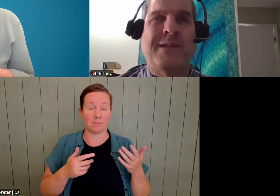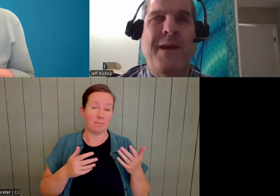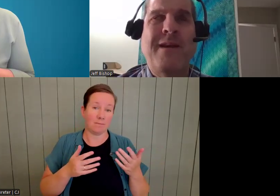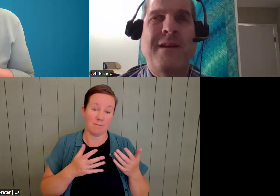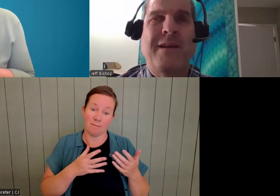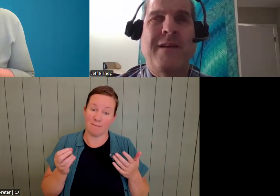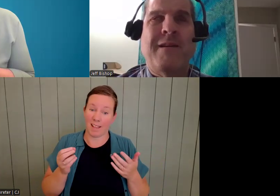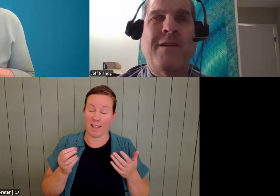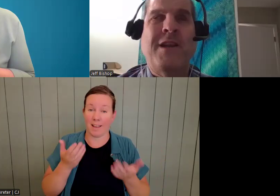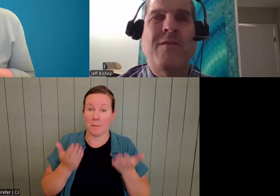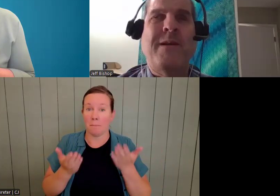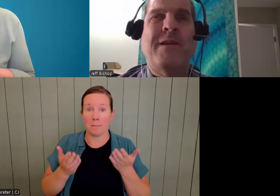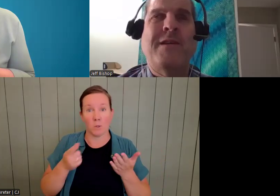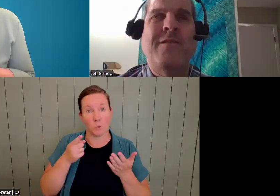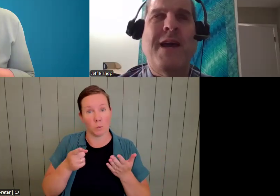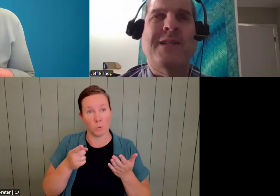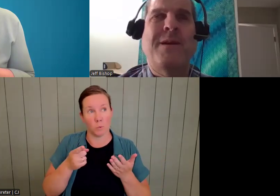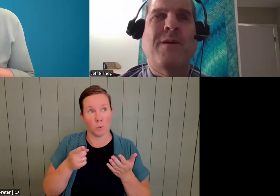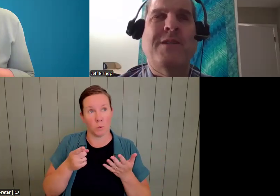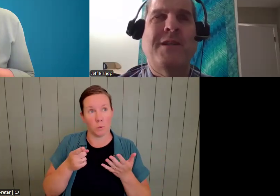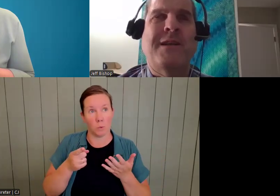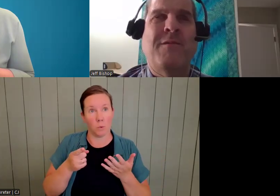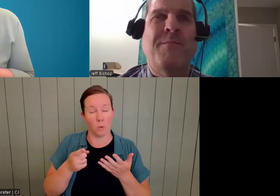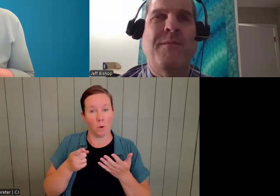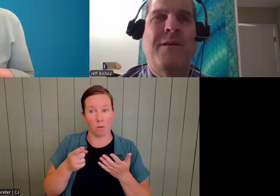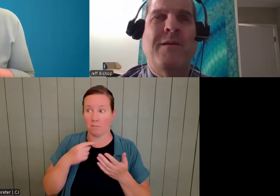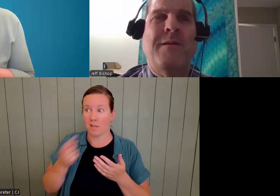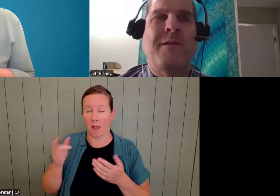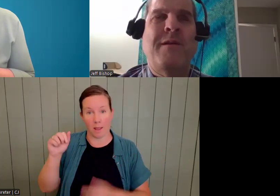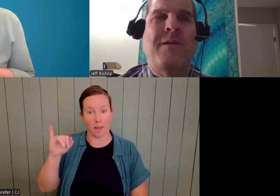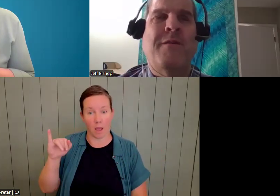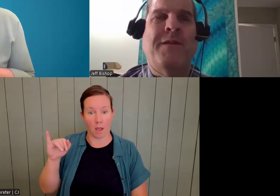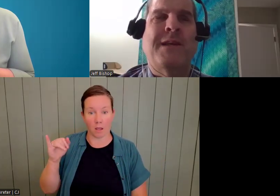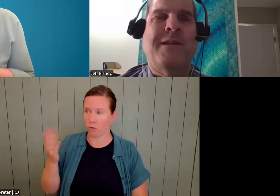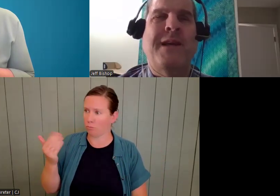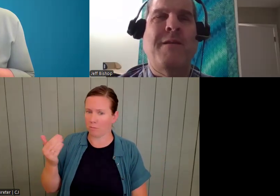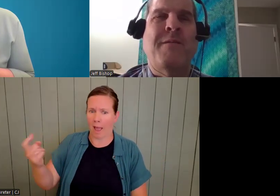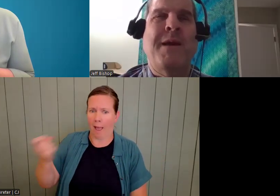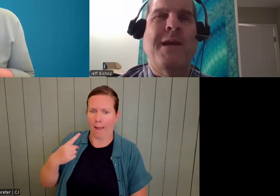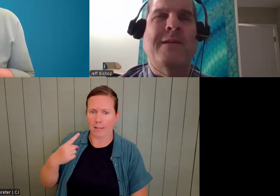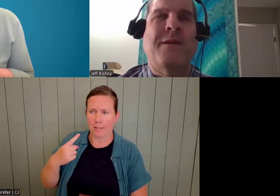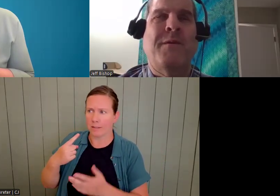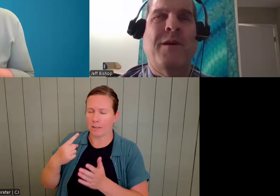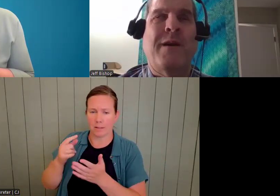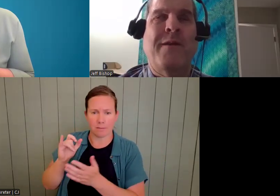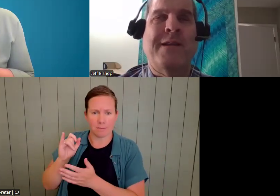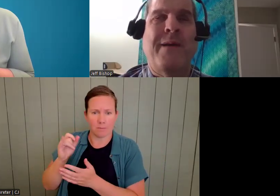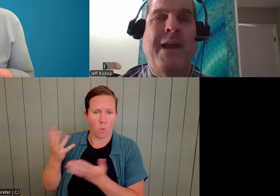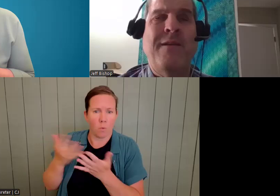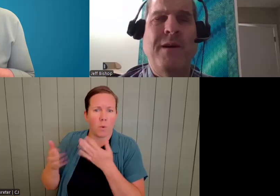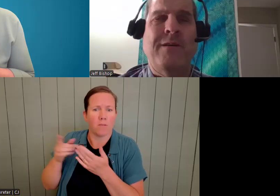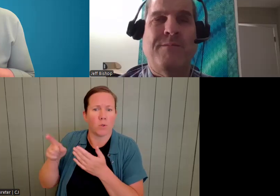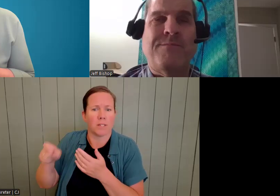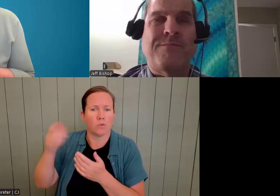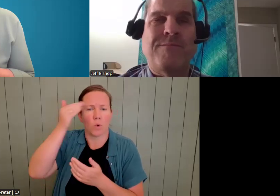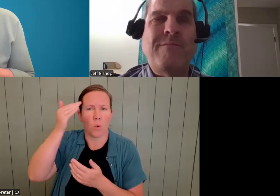this resume, continue to ask me questions to help facilitate making this a really great resume. And